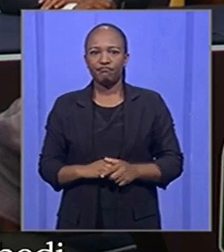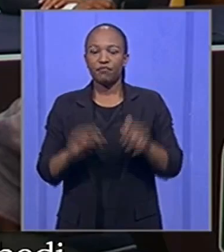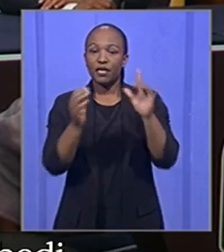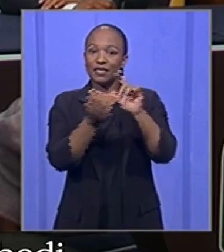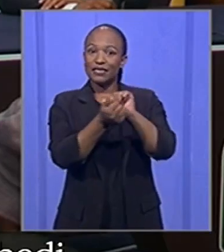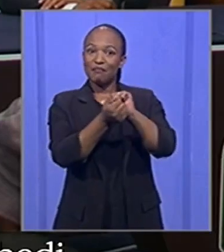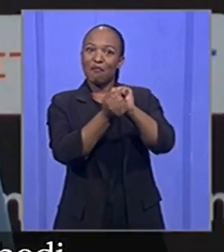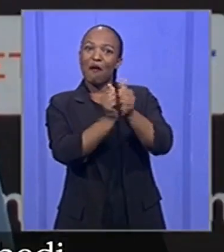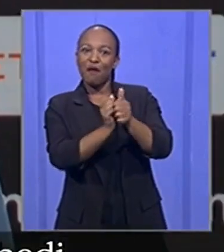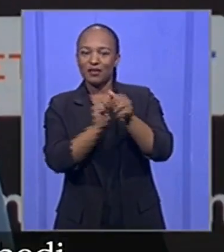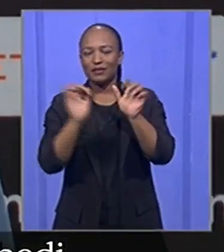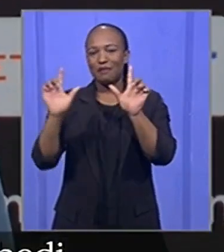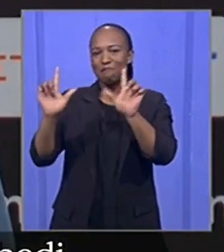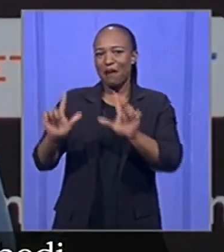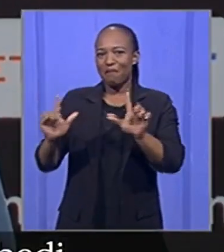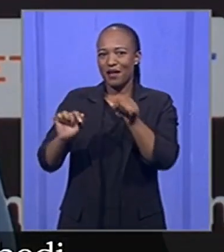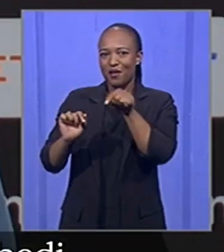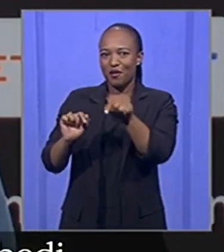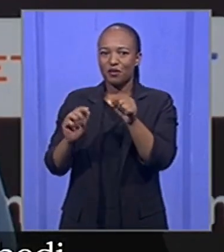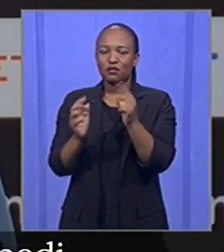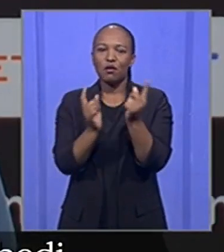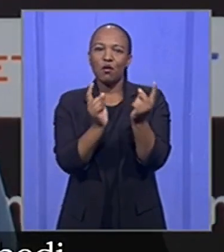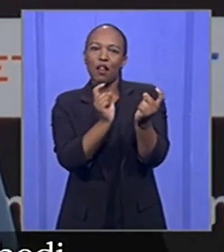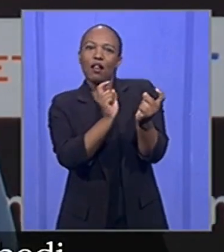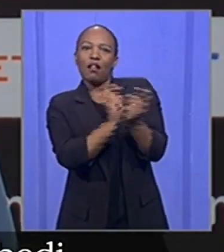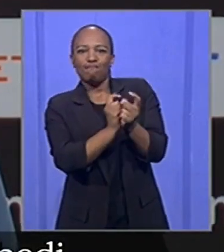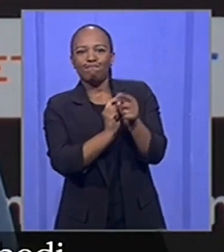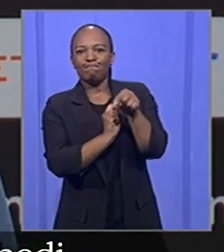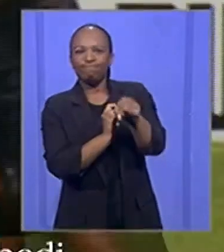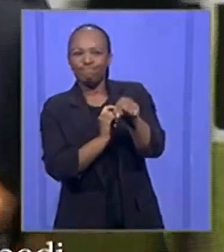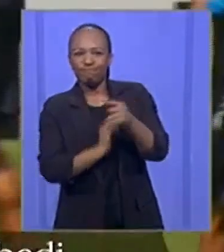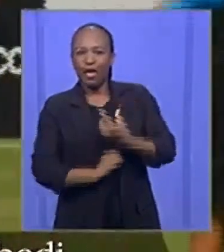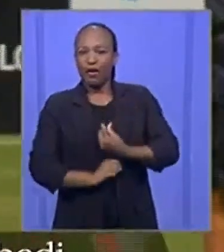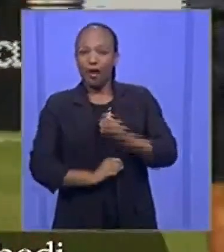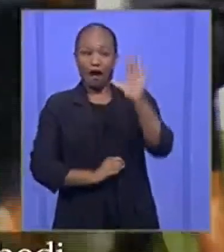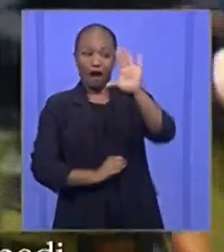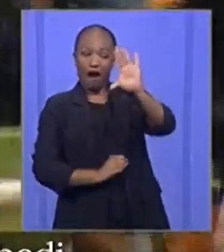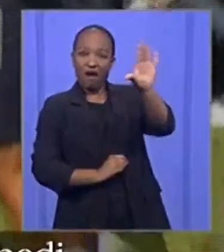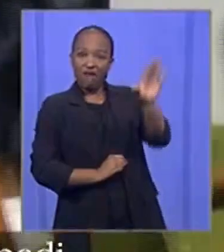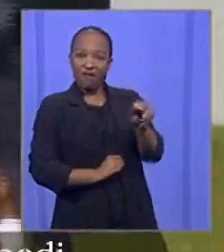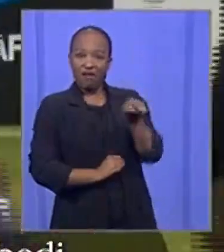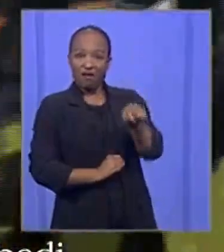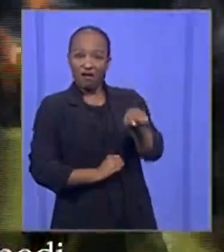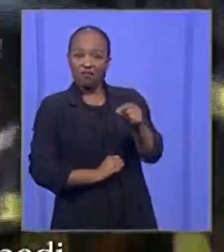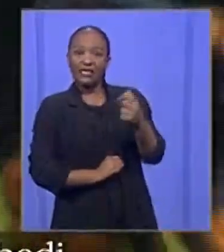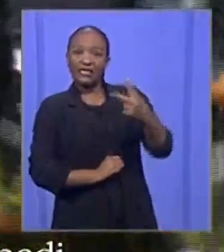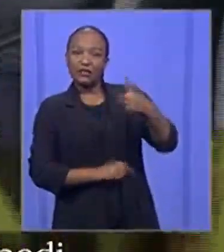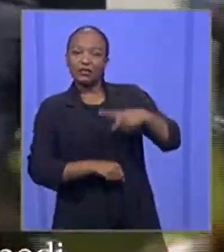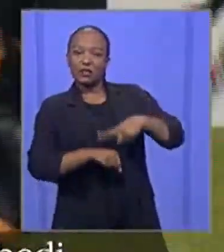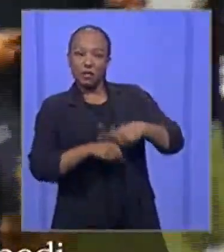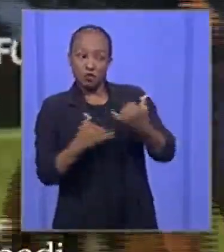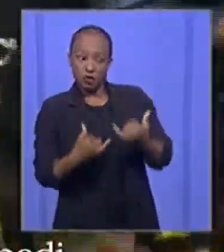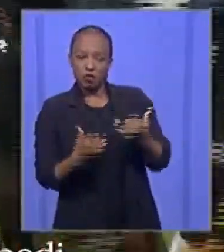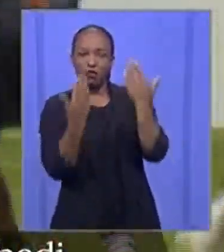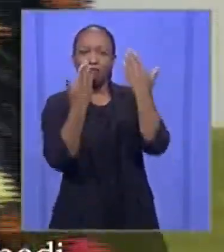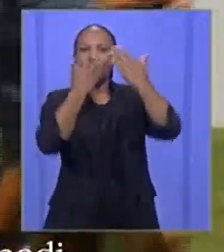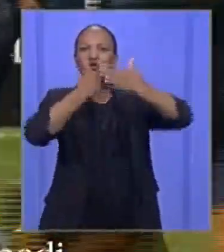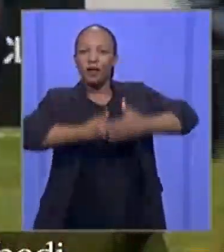Dipapading, Mamelodi Sundowns ina le kgatello ya papadi kgahlanong le Young Africans le tong la bobedi phirimaneng